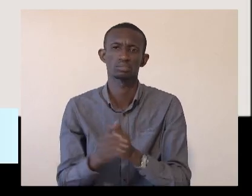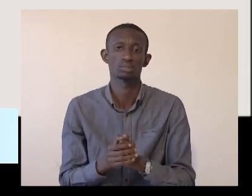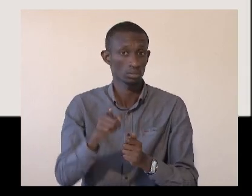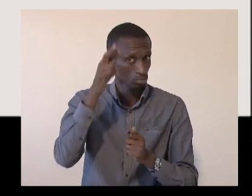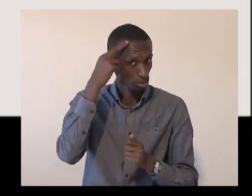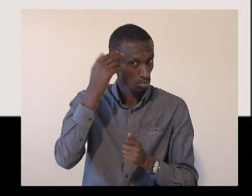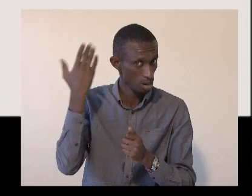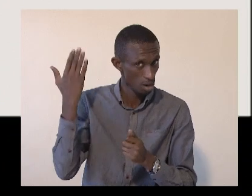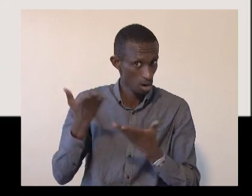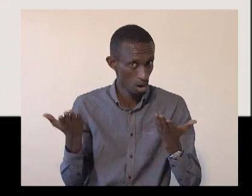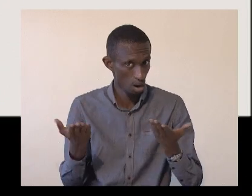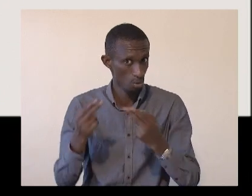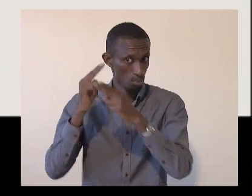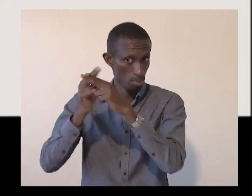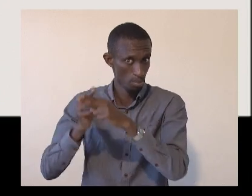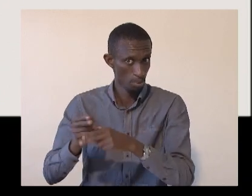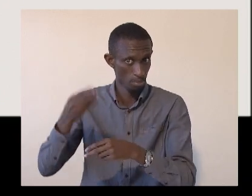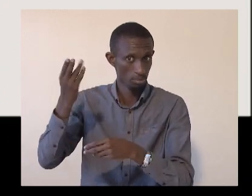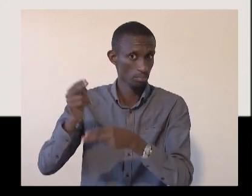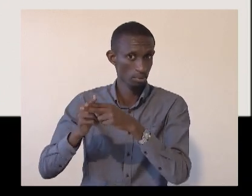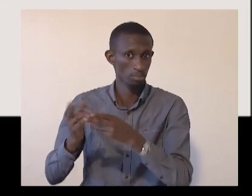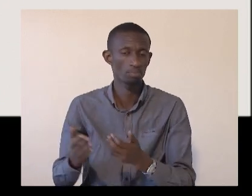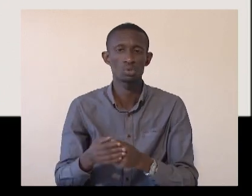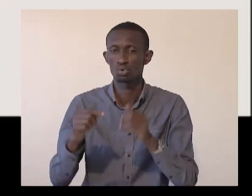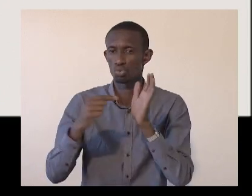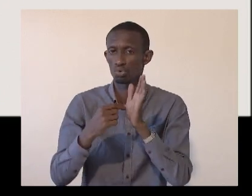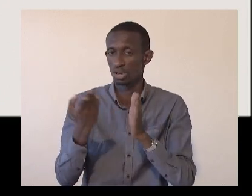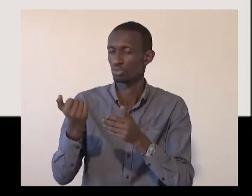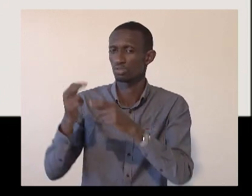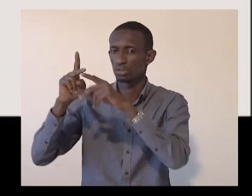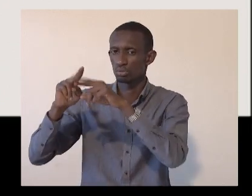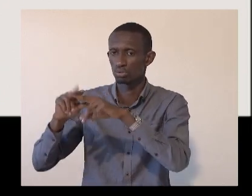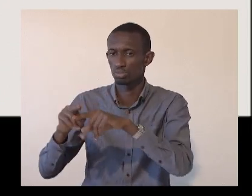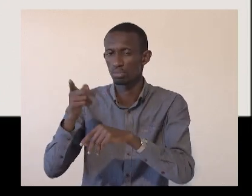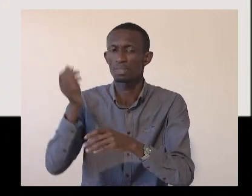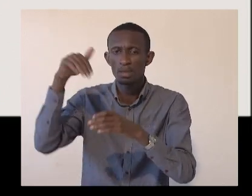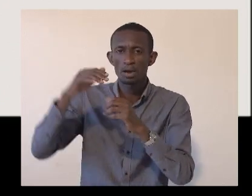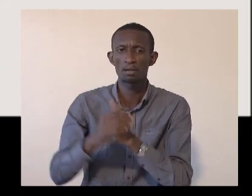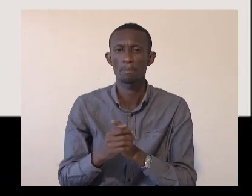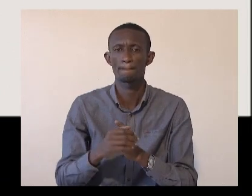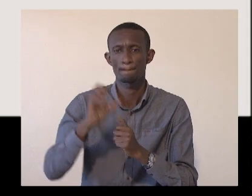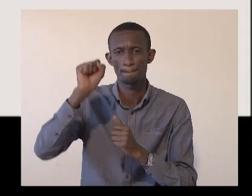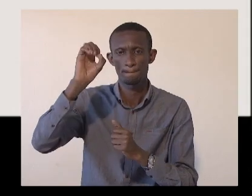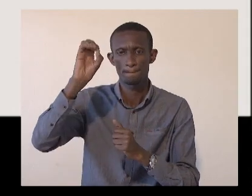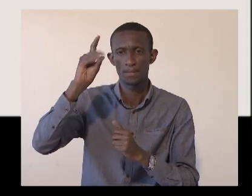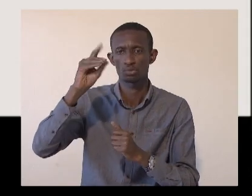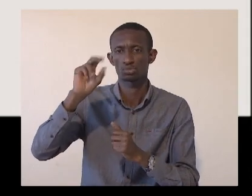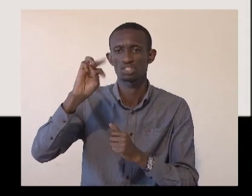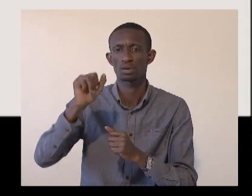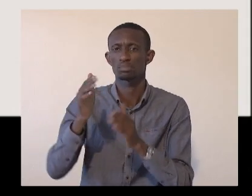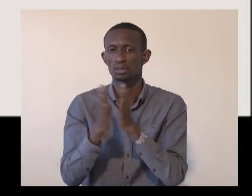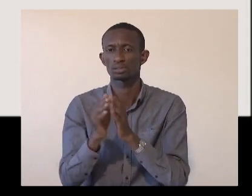salts. For example, we have a salt here. It is composed by sodium and sulfate ion, so it will